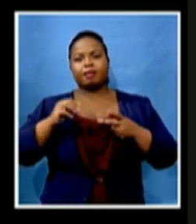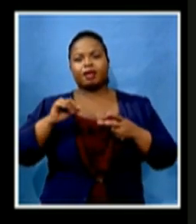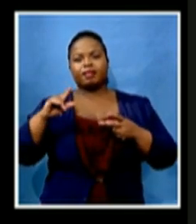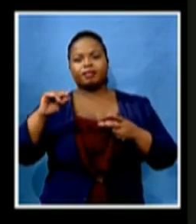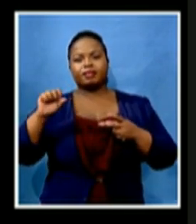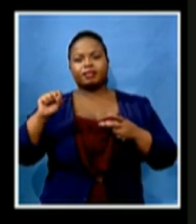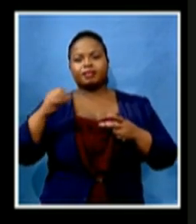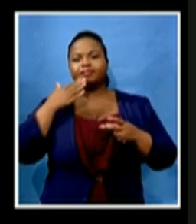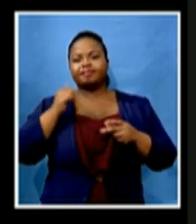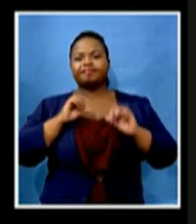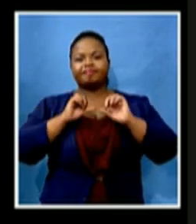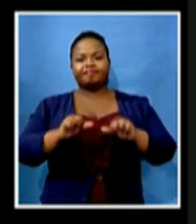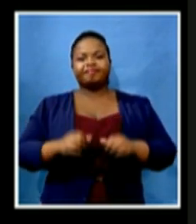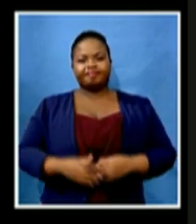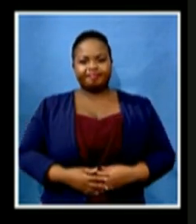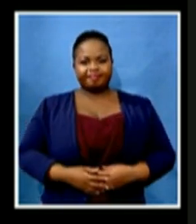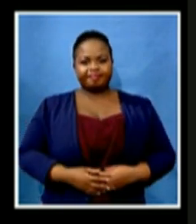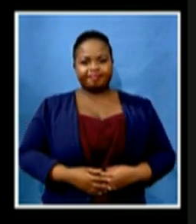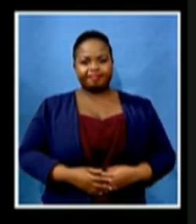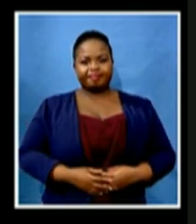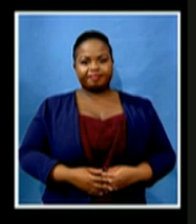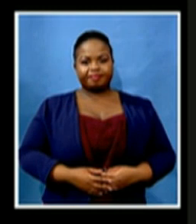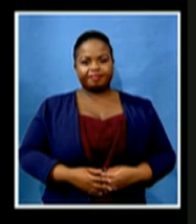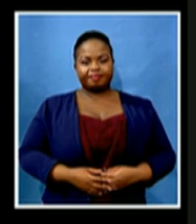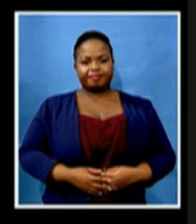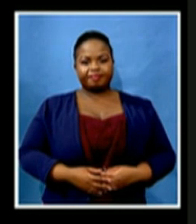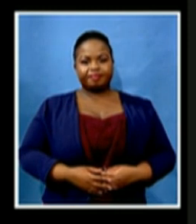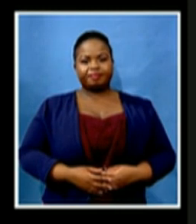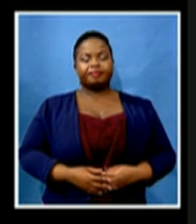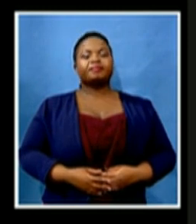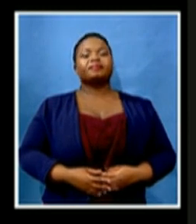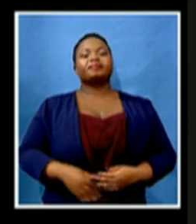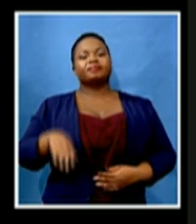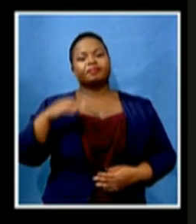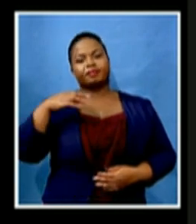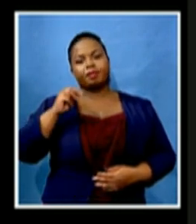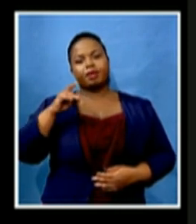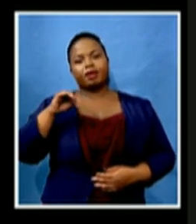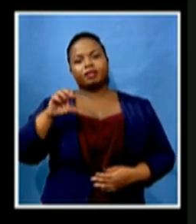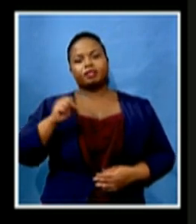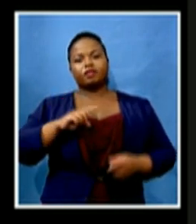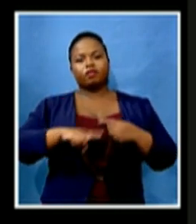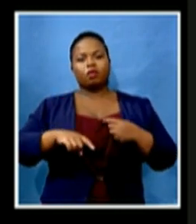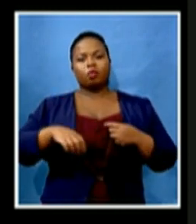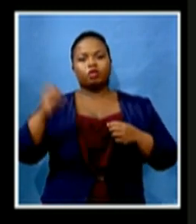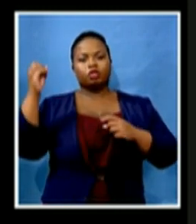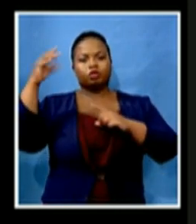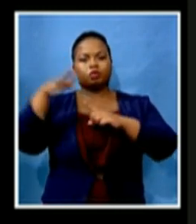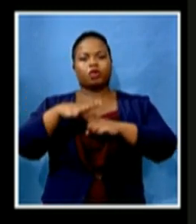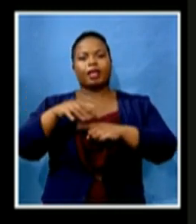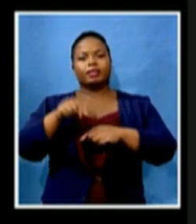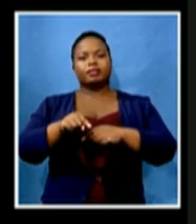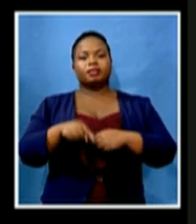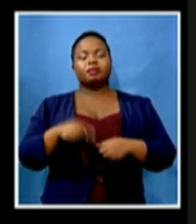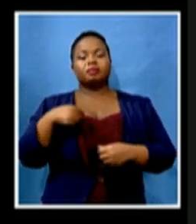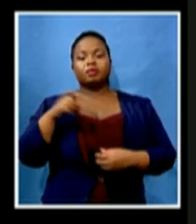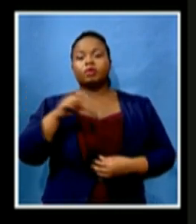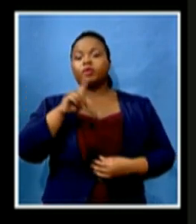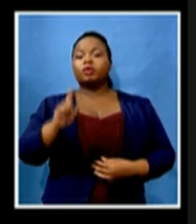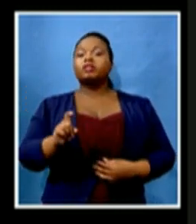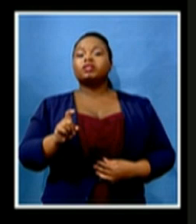Hi, it's Marcus Lowe from Spotlight. My question is for Professor Pulliam. You say that